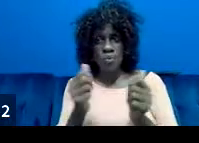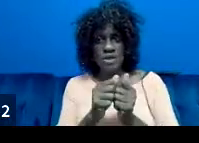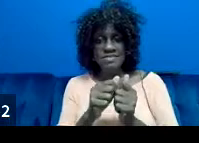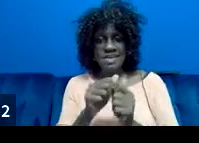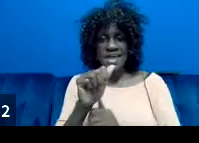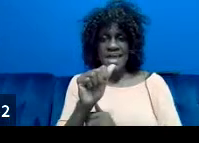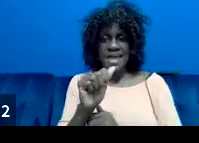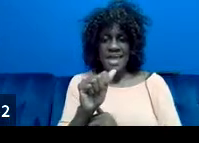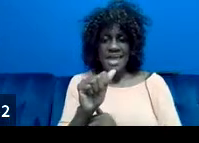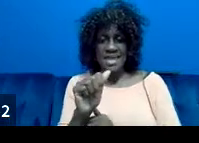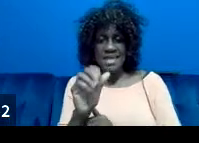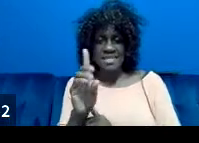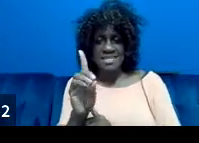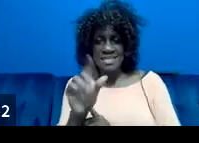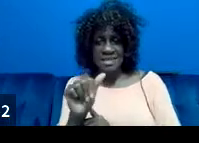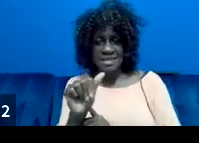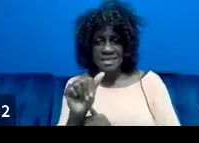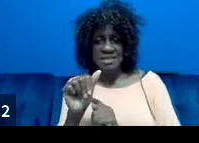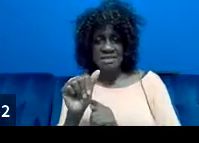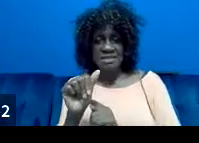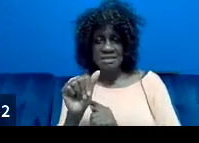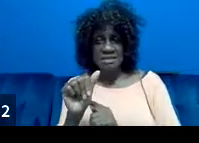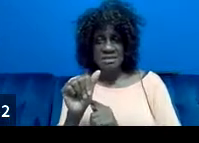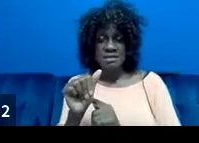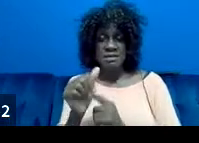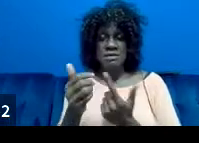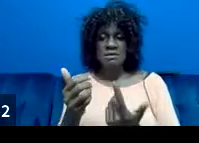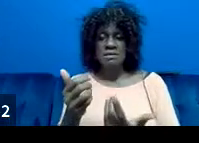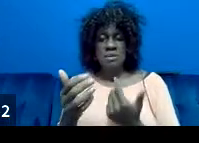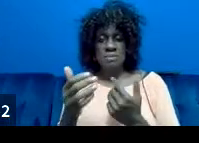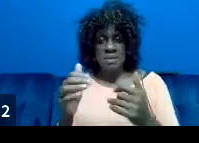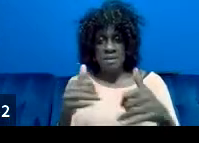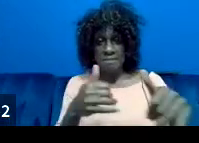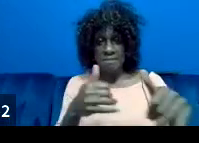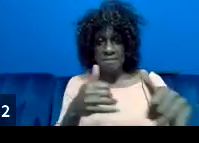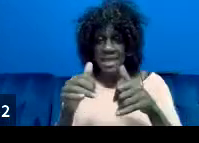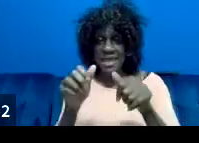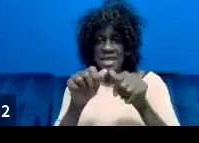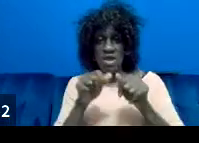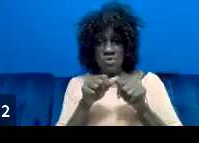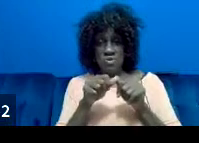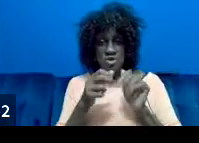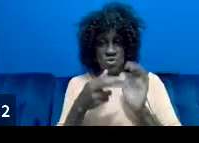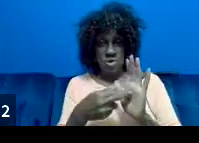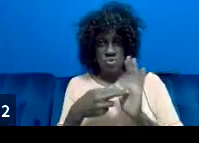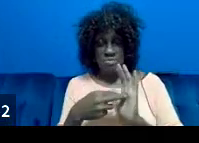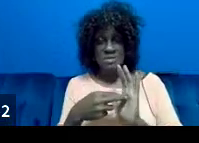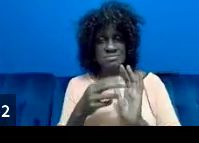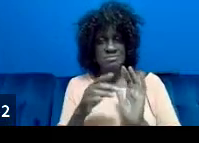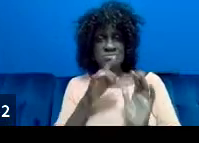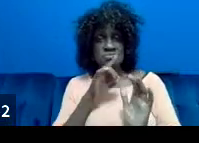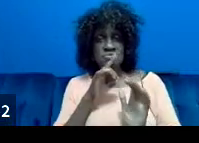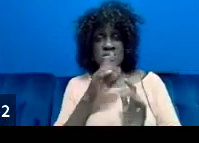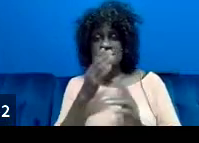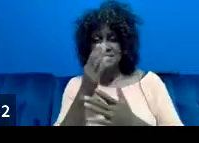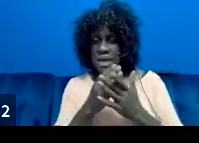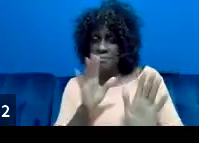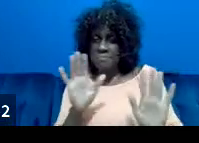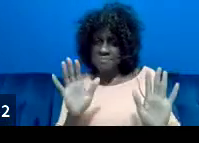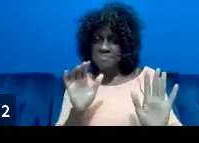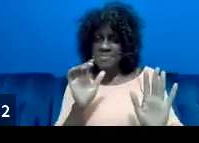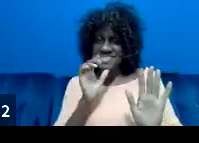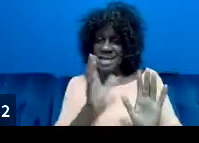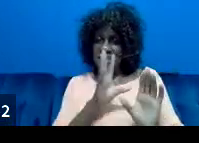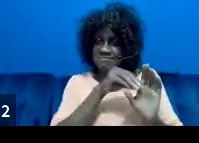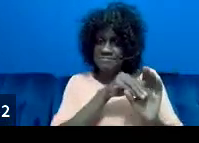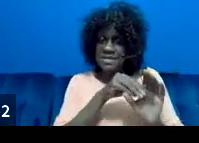with Disabilities Act. And in this case, the play area requirements. And that is true. There are exceptions that